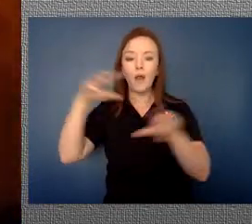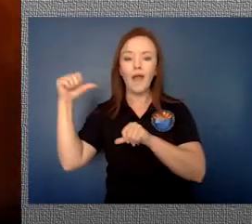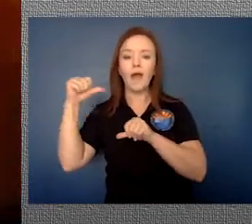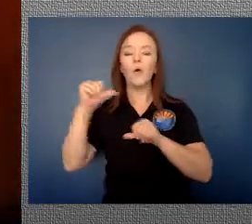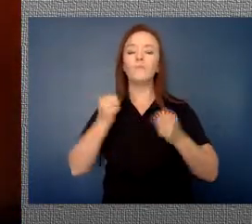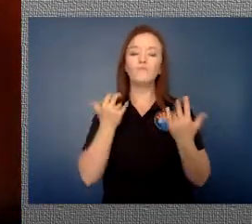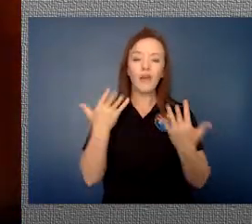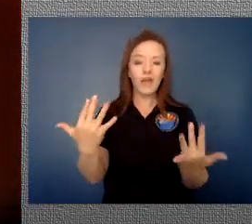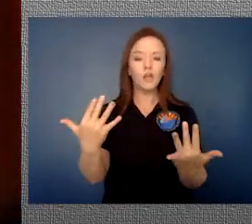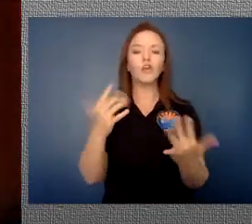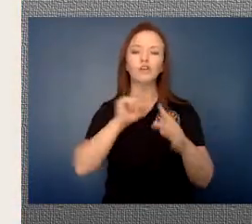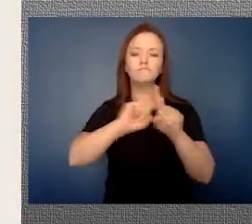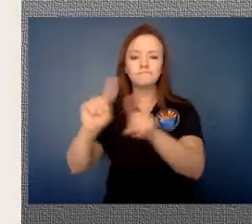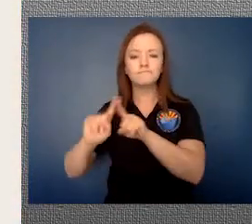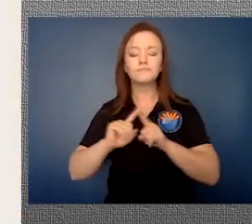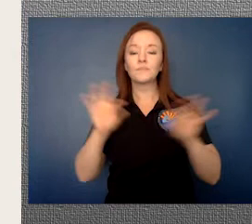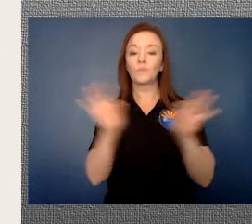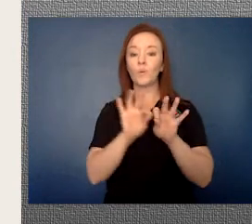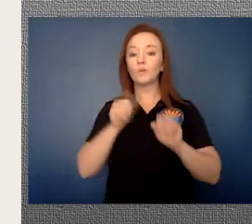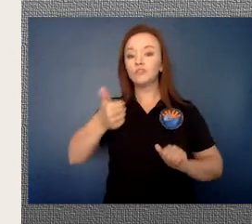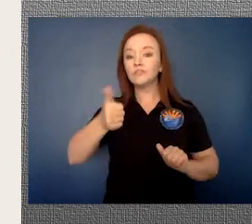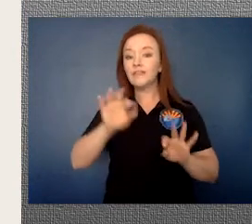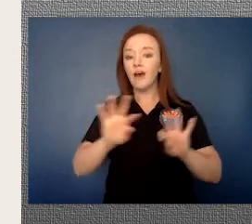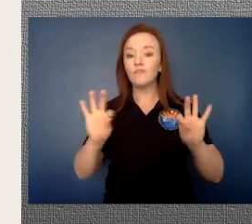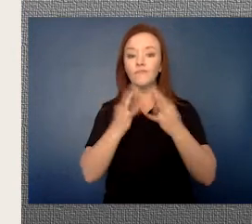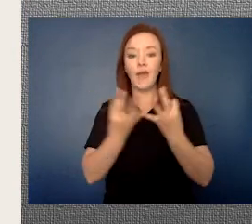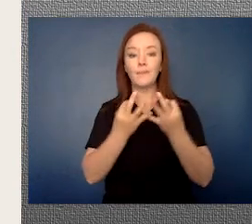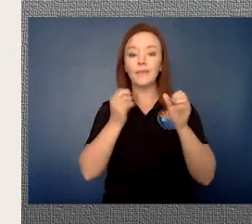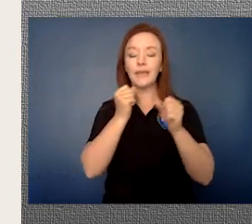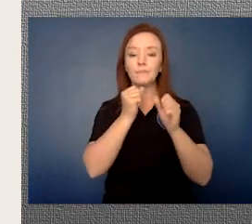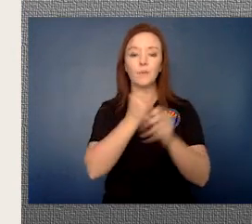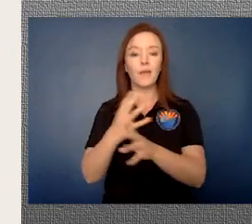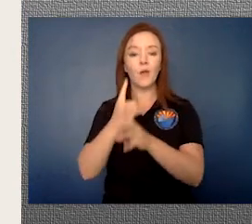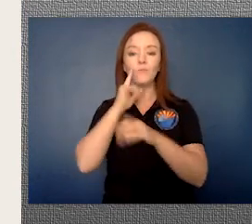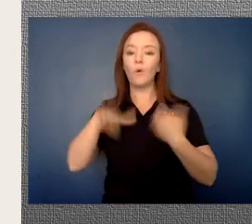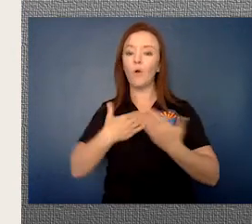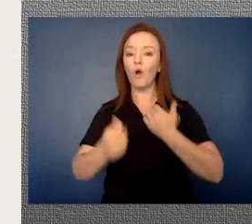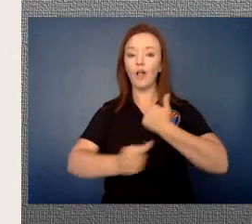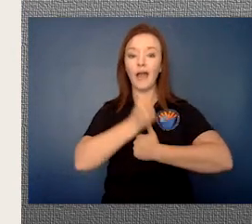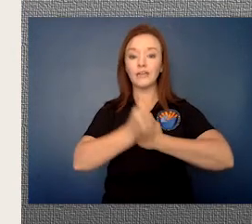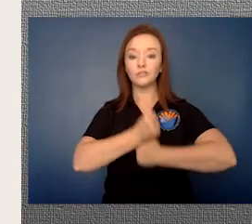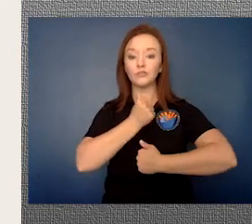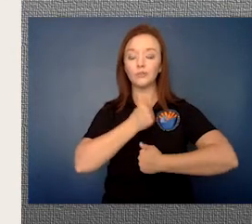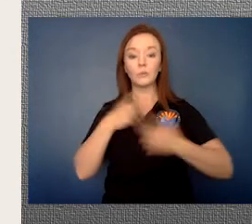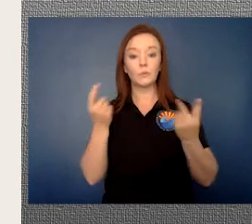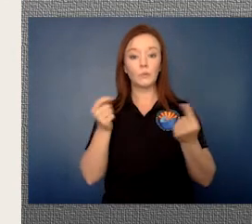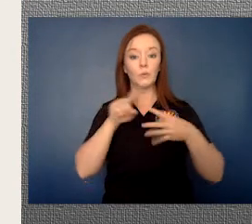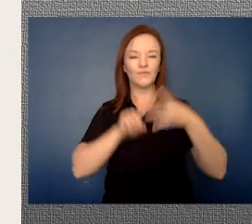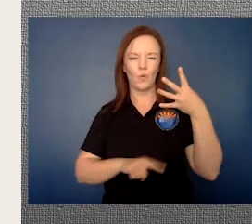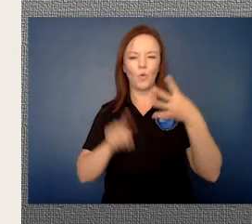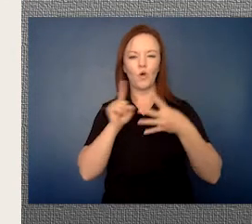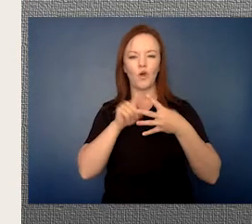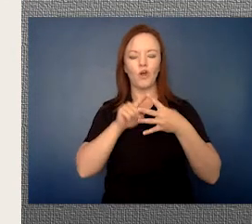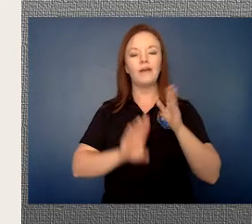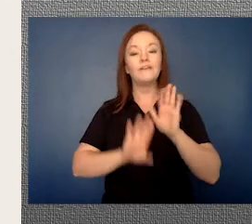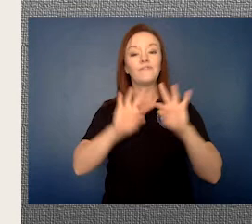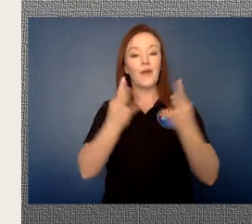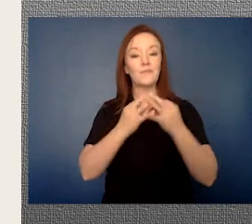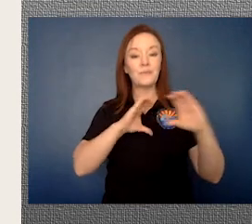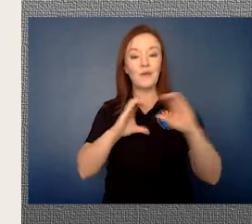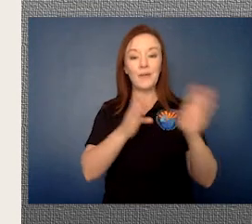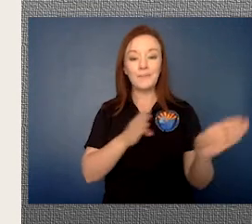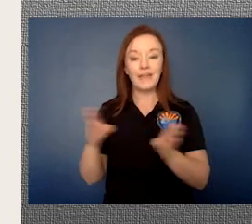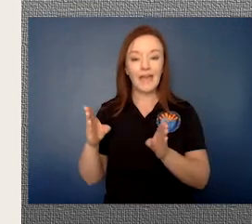wildfires. Prepare yourself and your family for all hazards in 4 easy steps. Develop a family communication plan